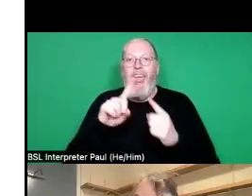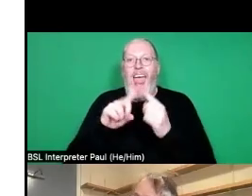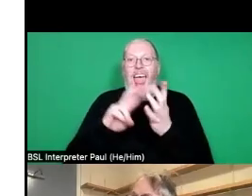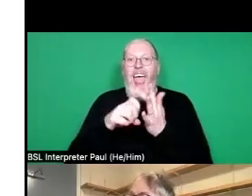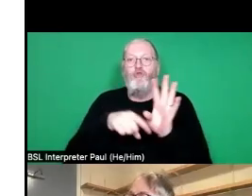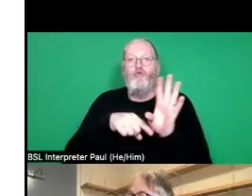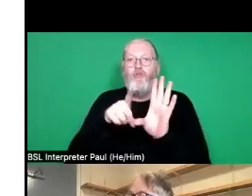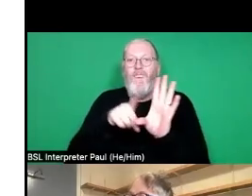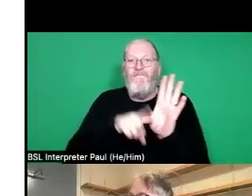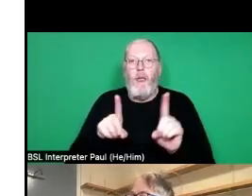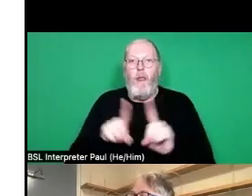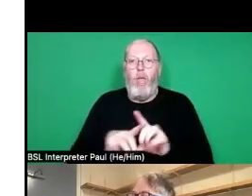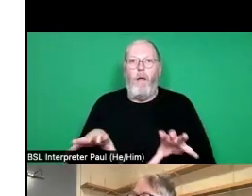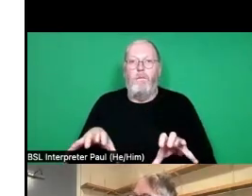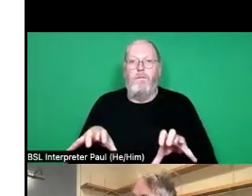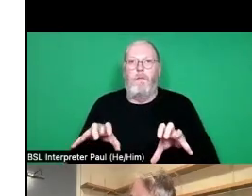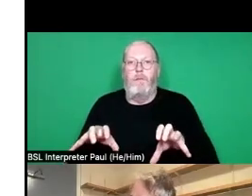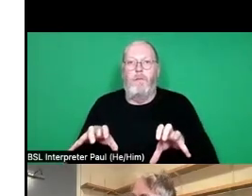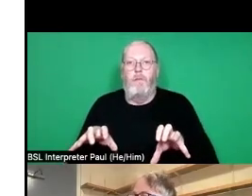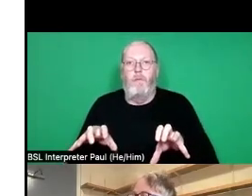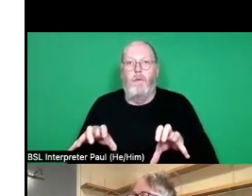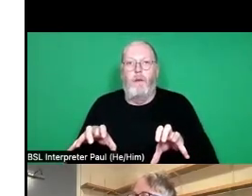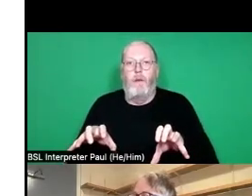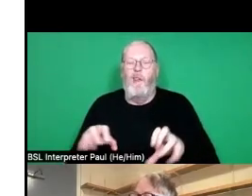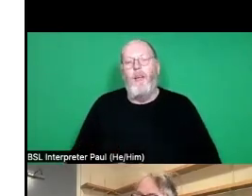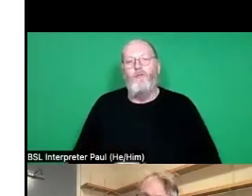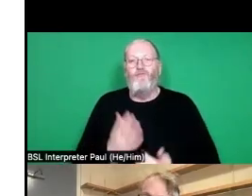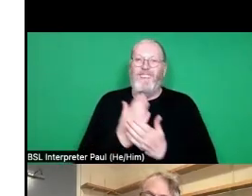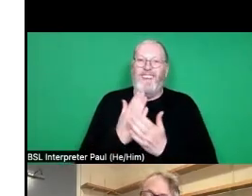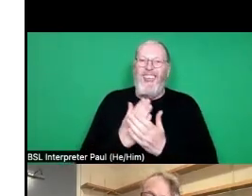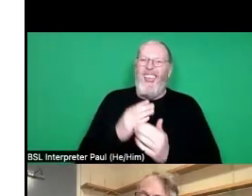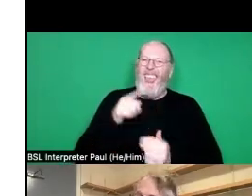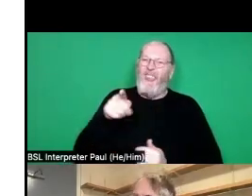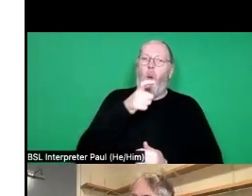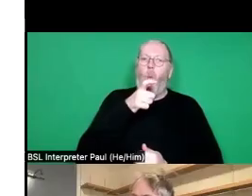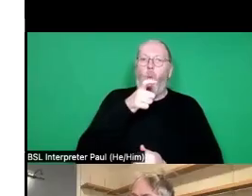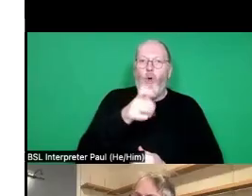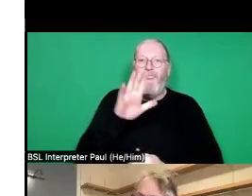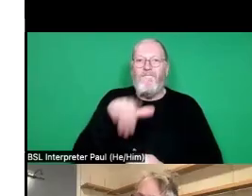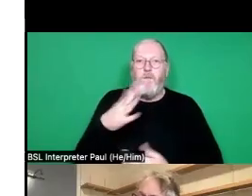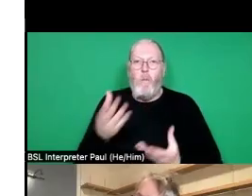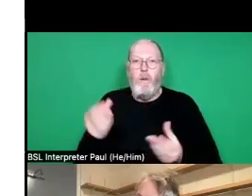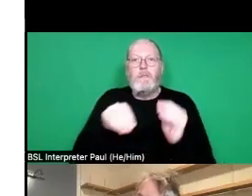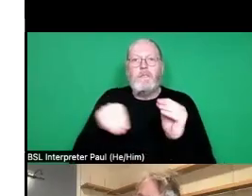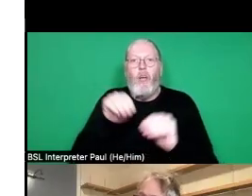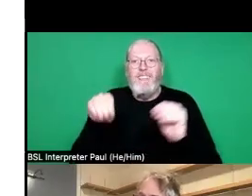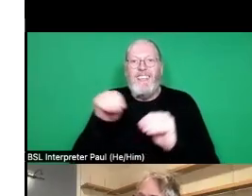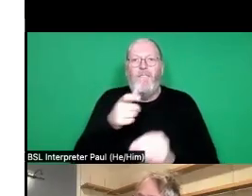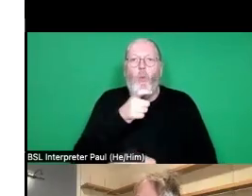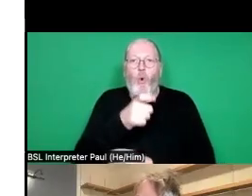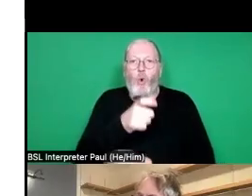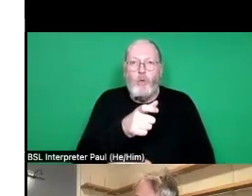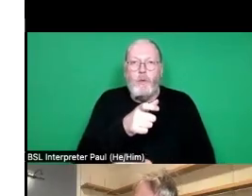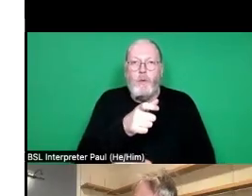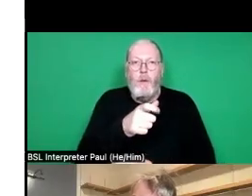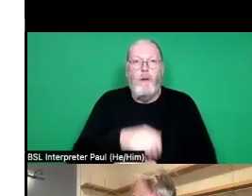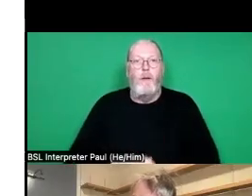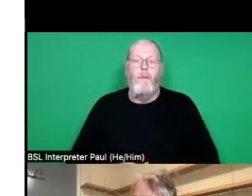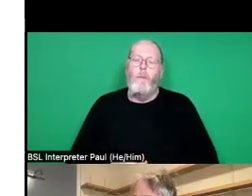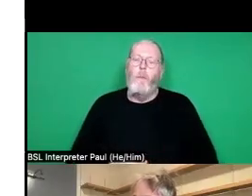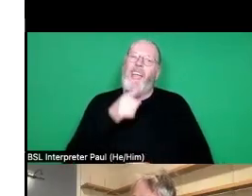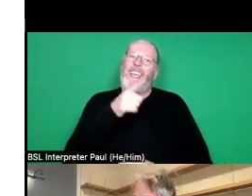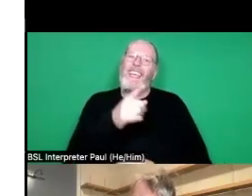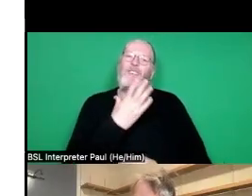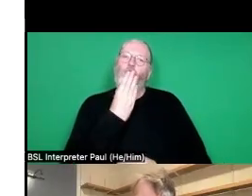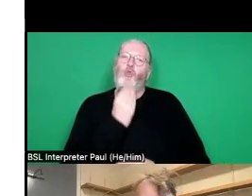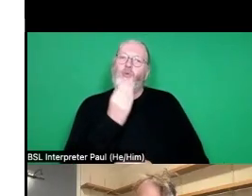well, physical chemistry, thermodynamics, and science, really. And he's using it actually in a figurative way.